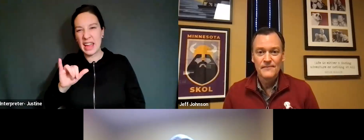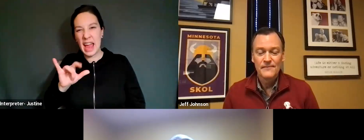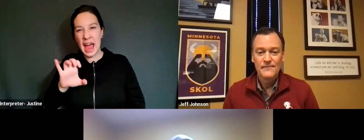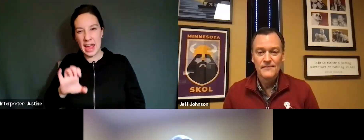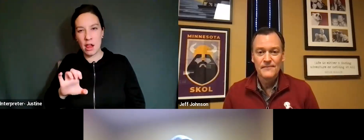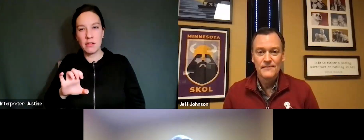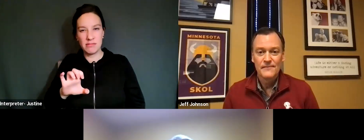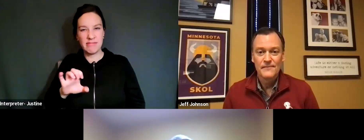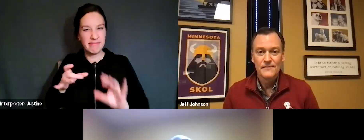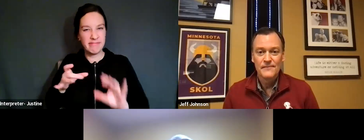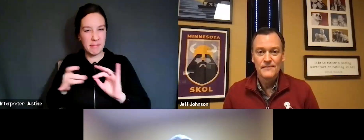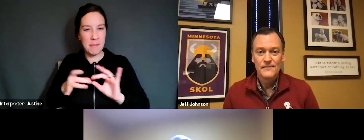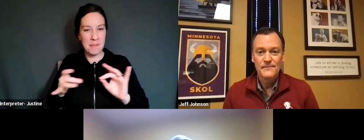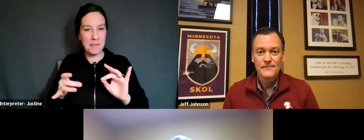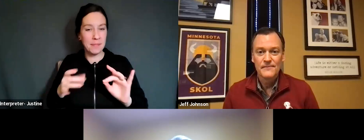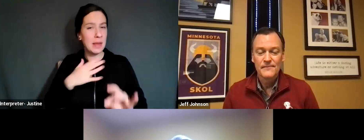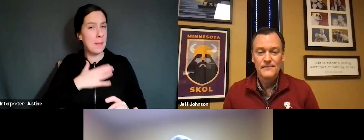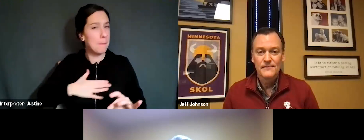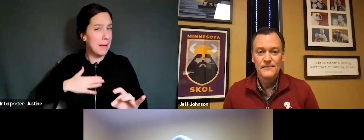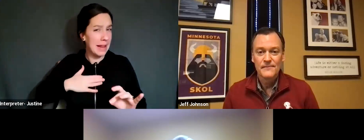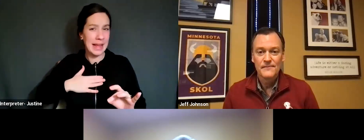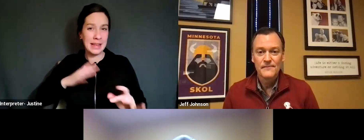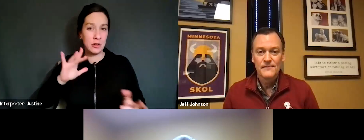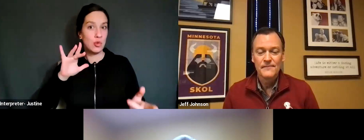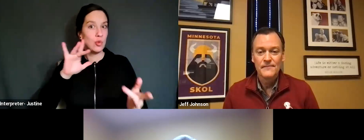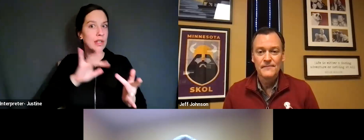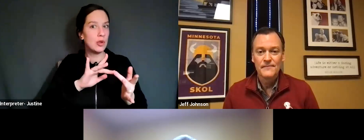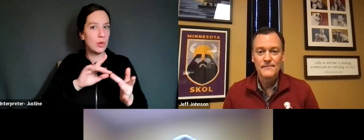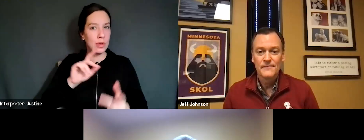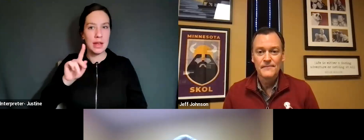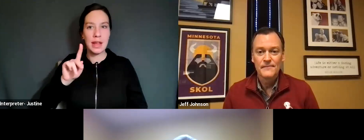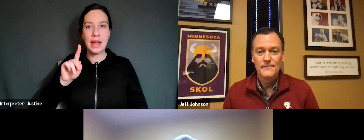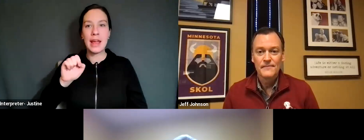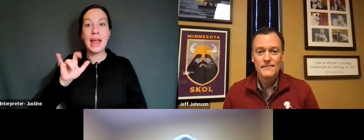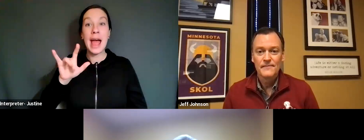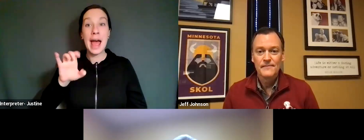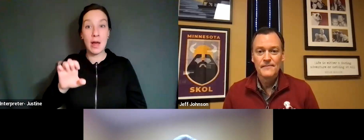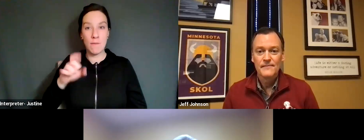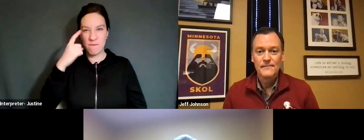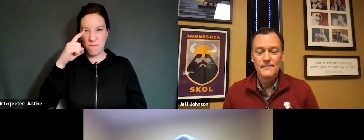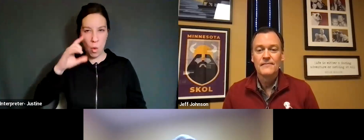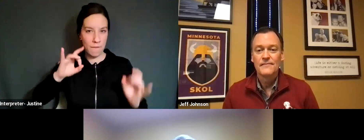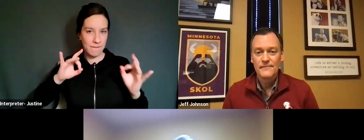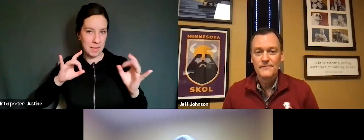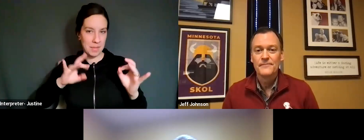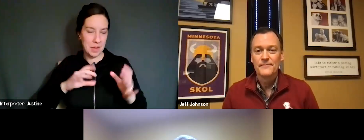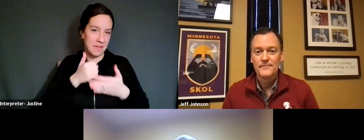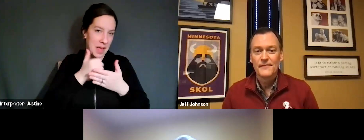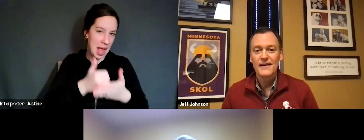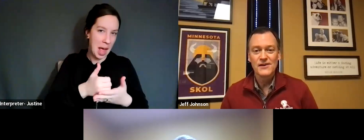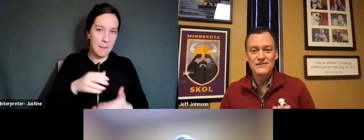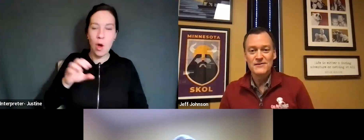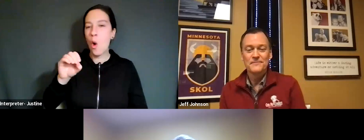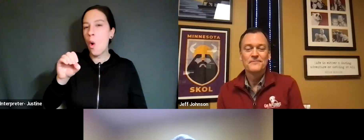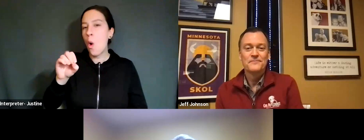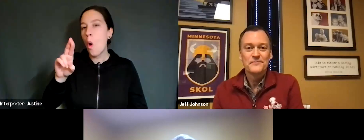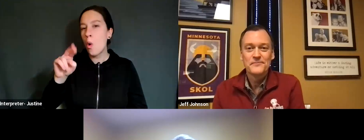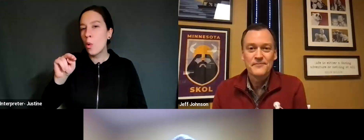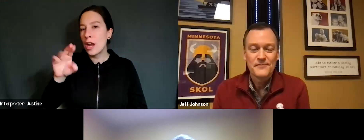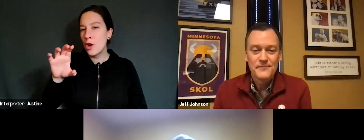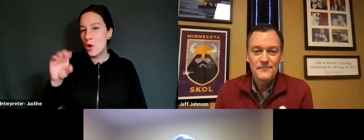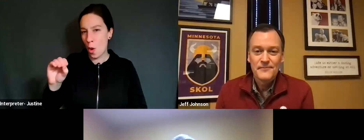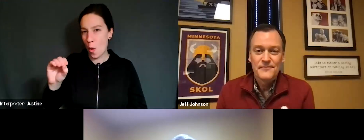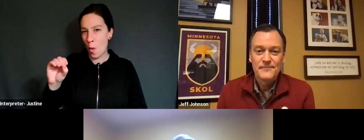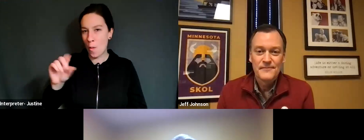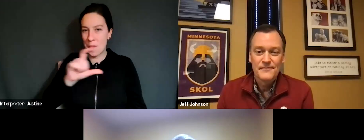Please feel free to reach out to Kyle for input if it helps. So thank you to the Orono Police Department for that